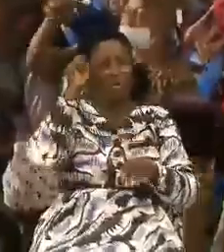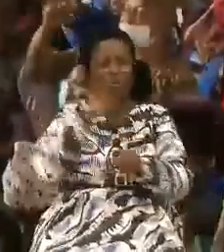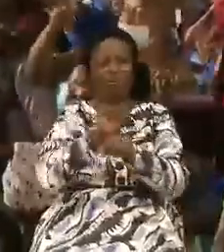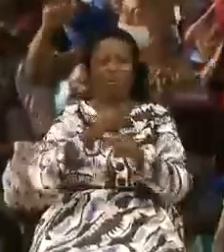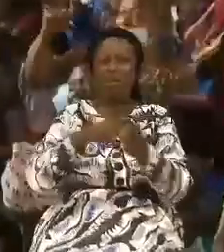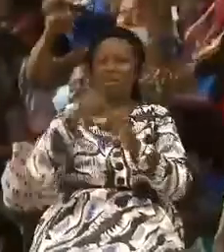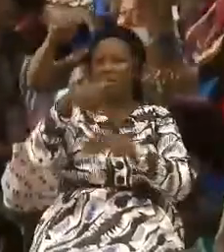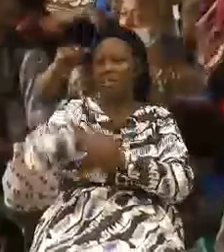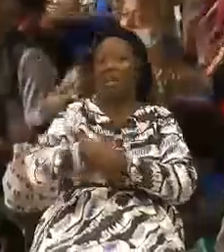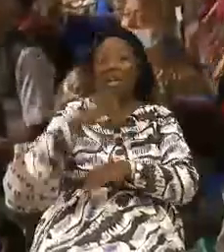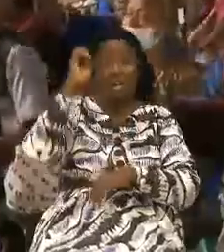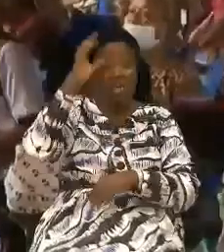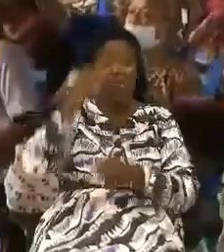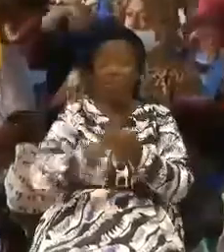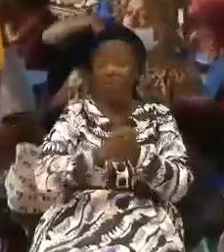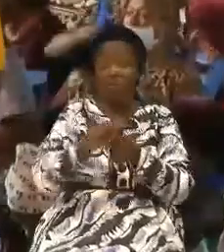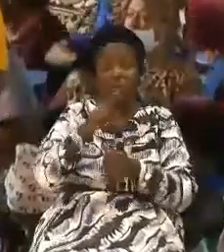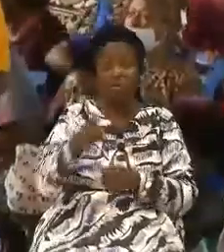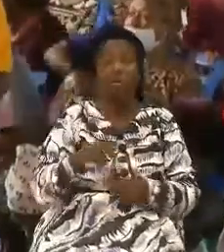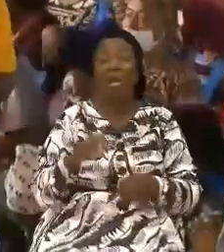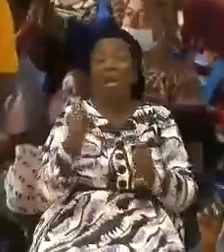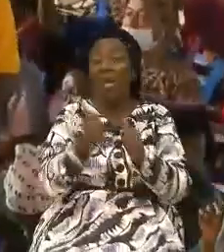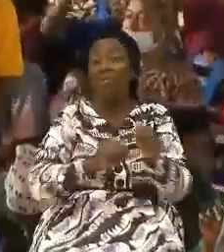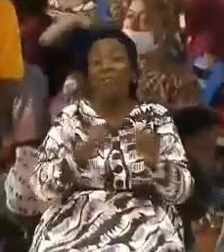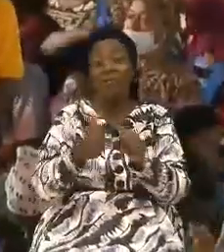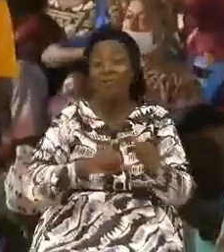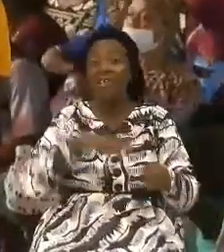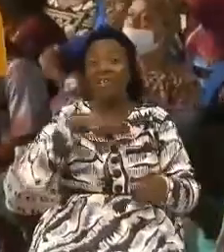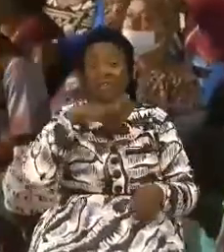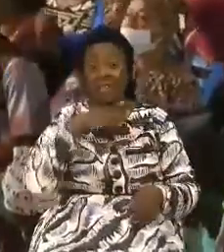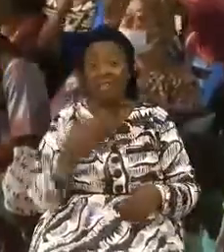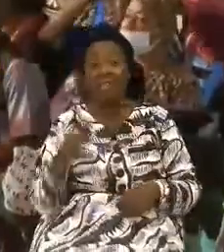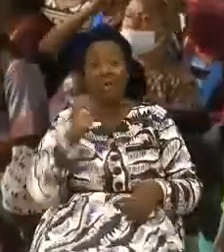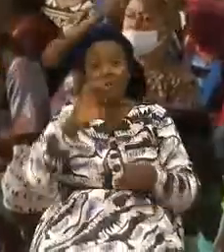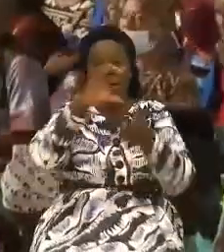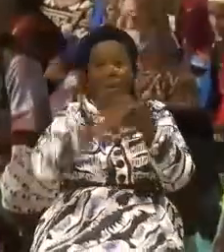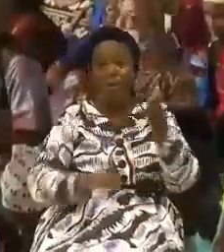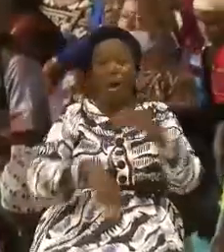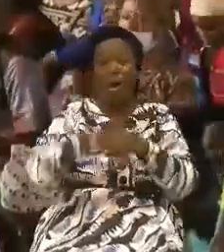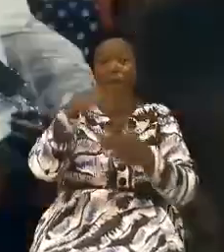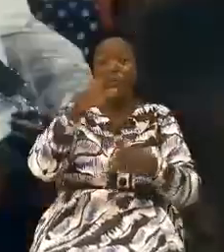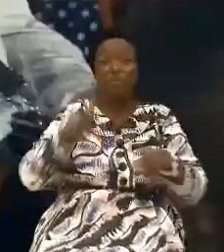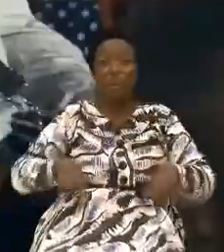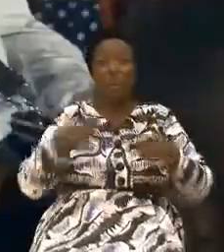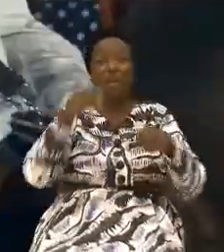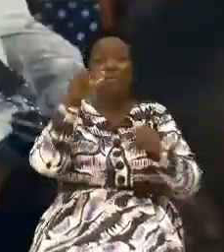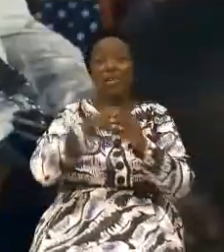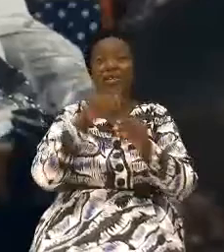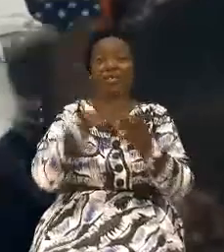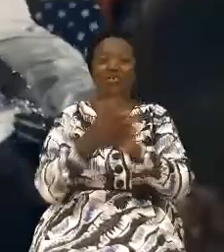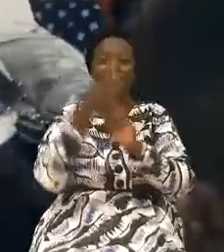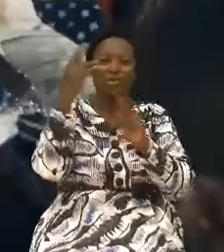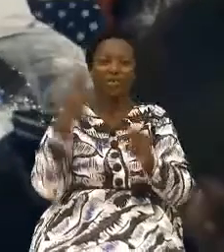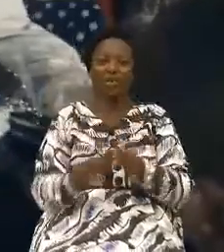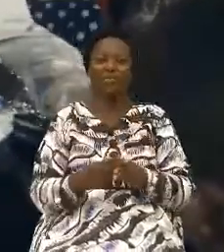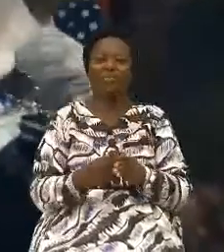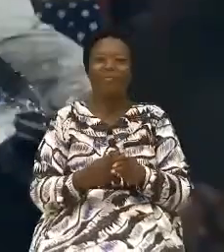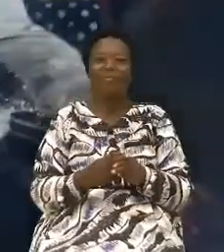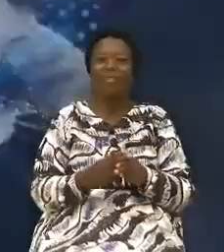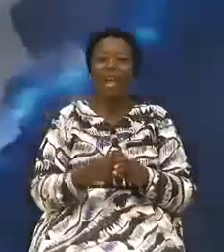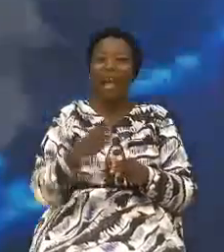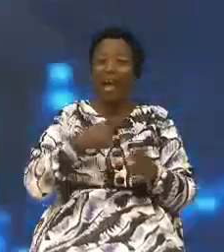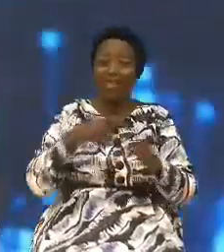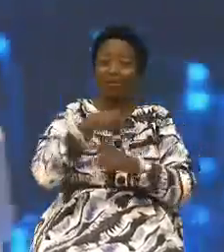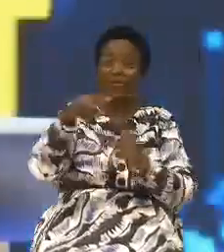you. Every dirty thing he removed out of your life in Jesus' name. And